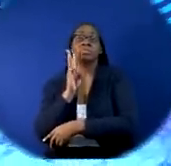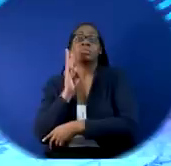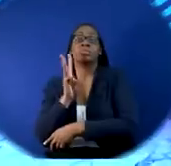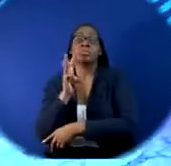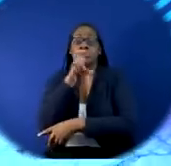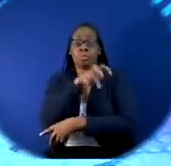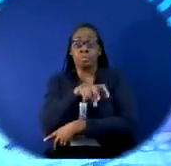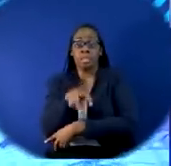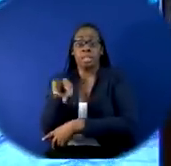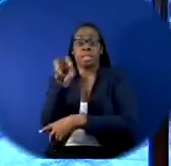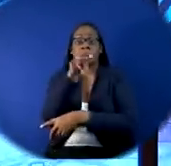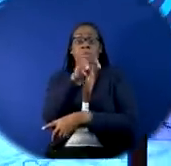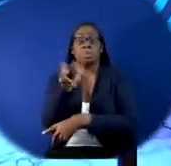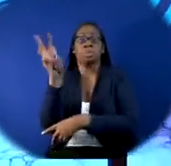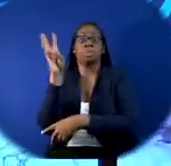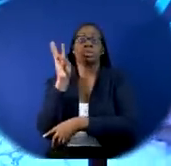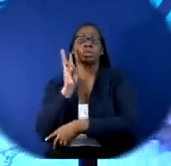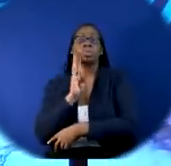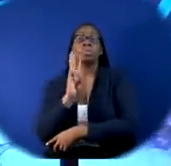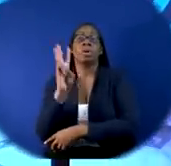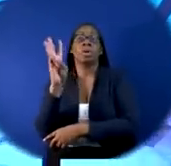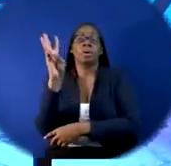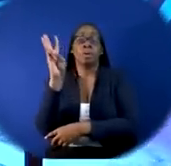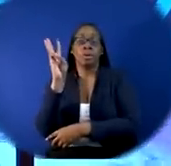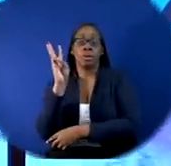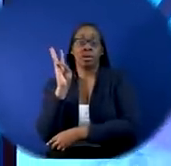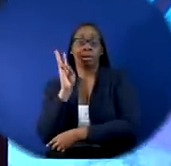Take me to the water.